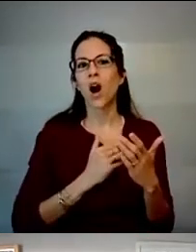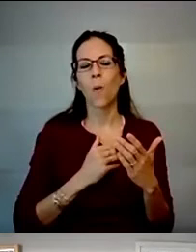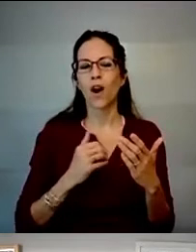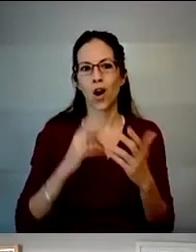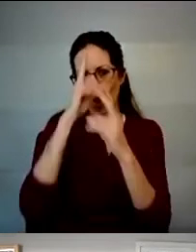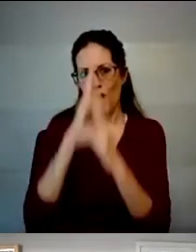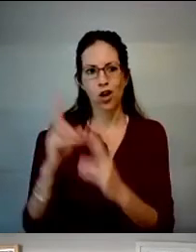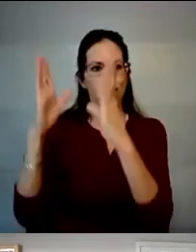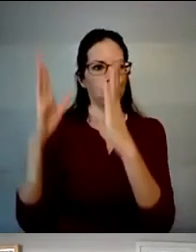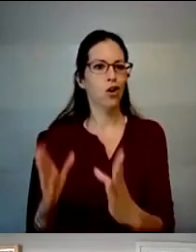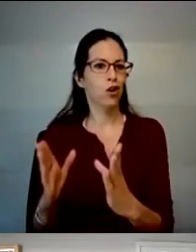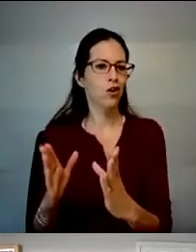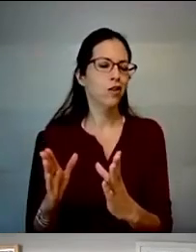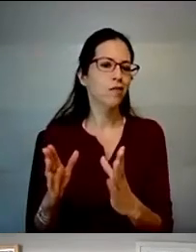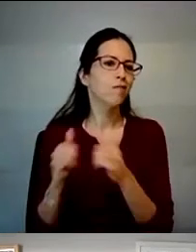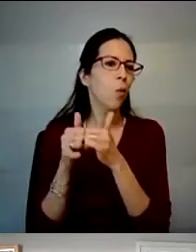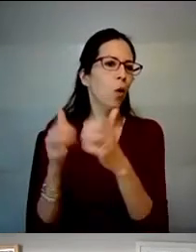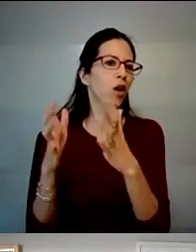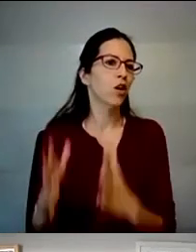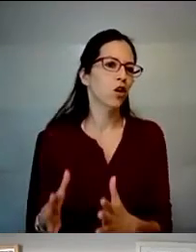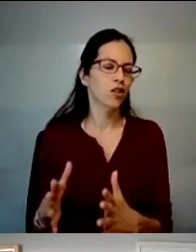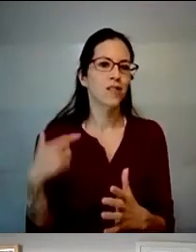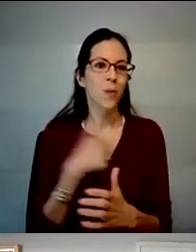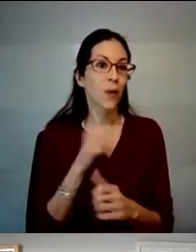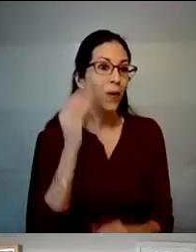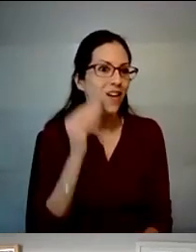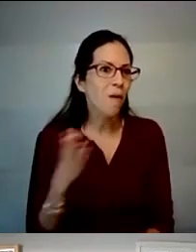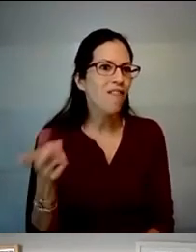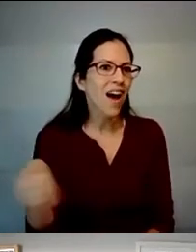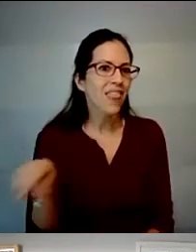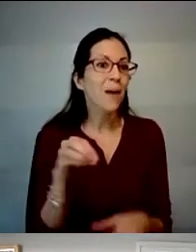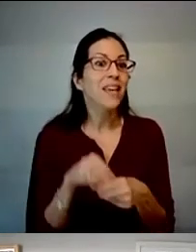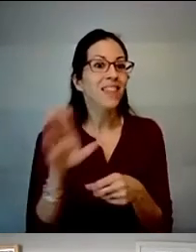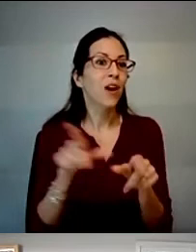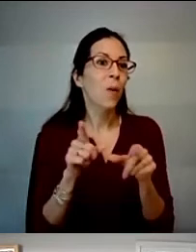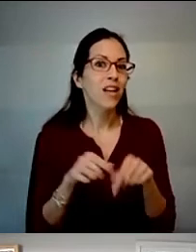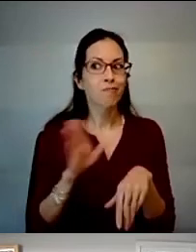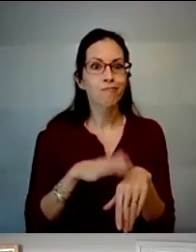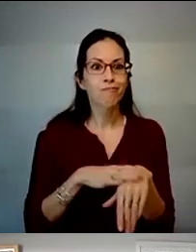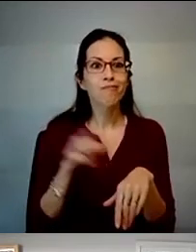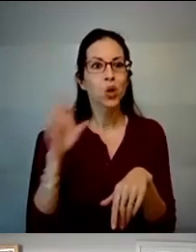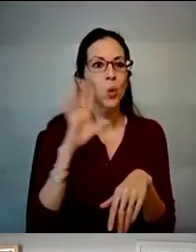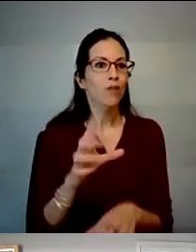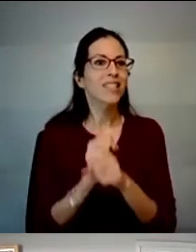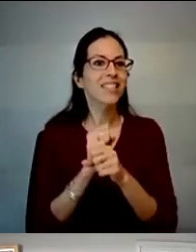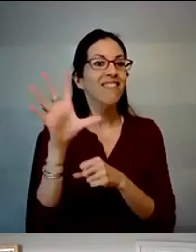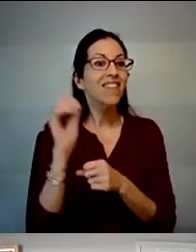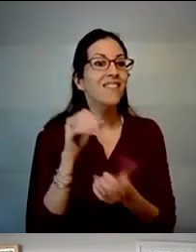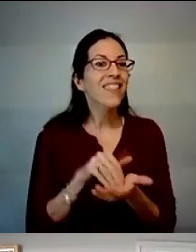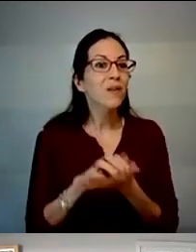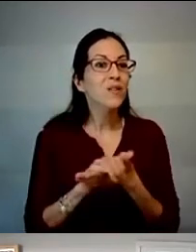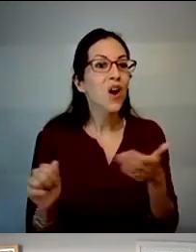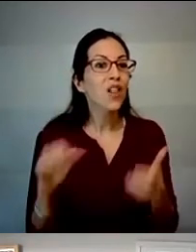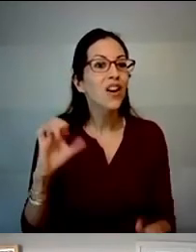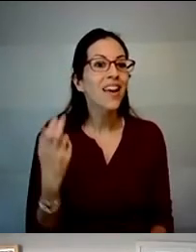awards. So we're able to go out and notify them at their location that they would be receiving a $50,000 cash award, but